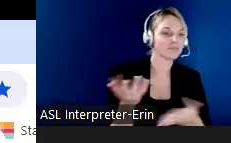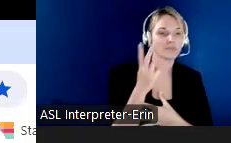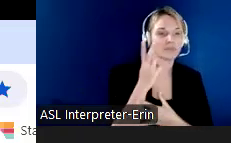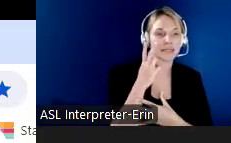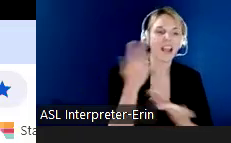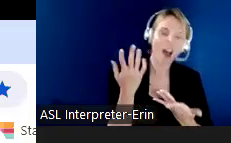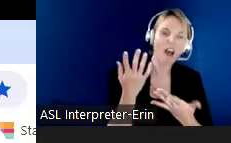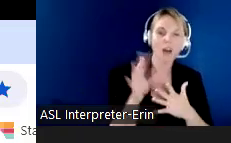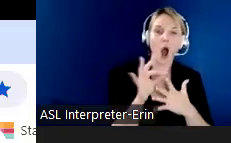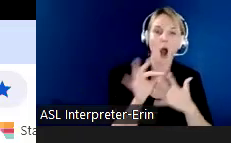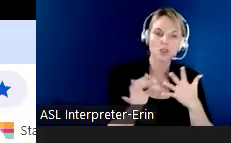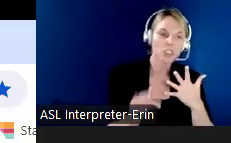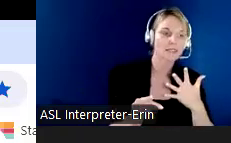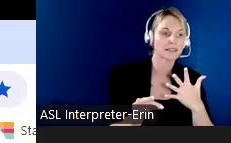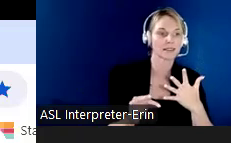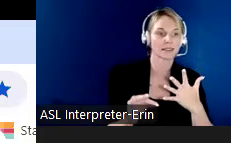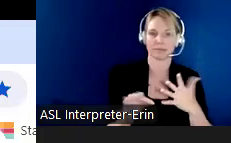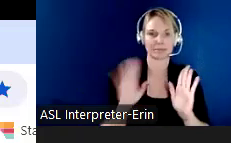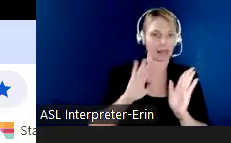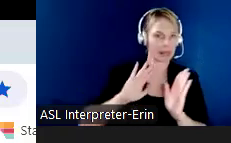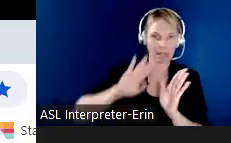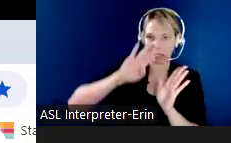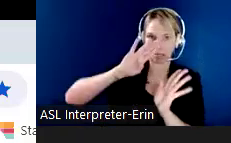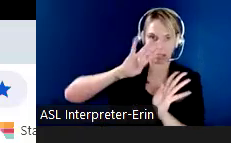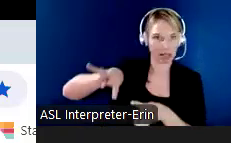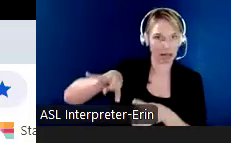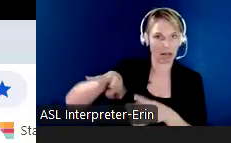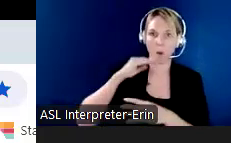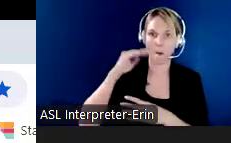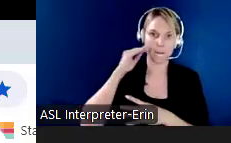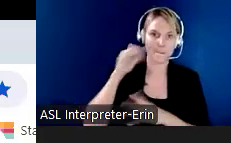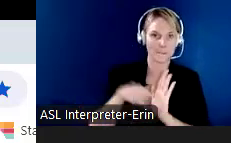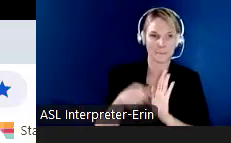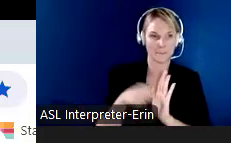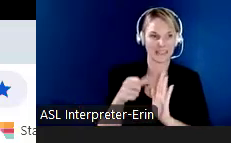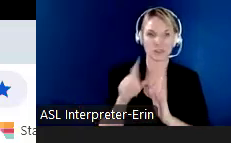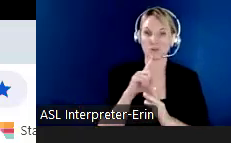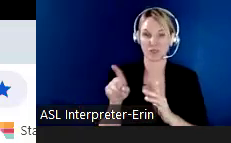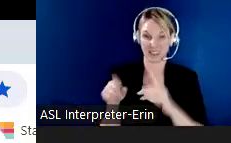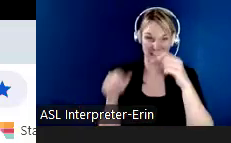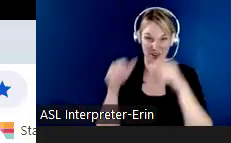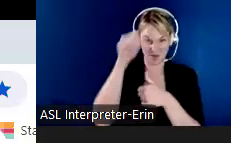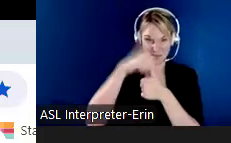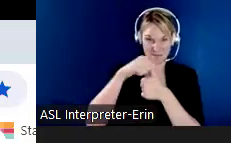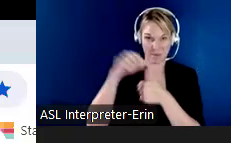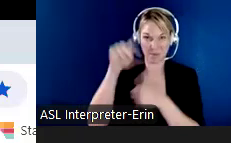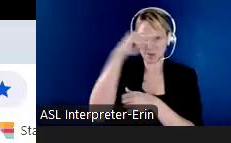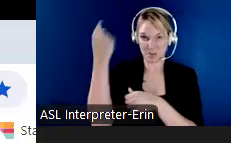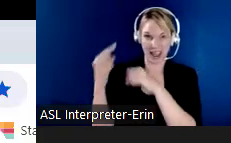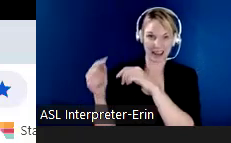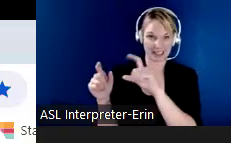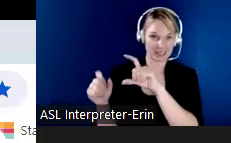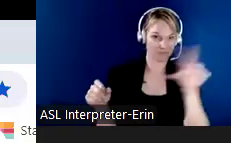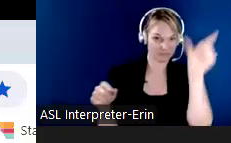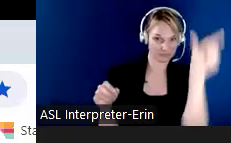options here. You don't need to worry about really anything on the homepage. All you need to do is go over to this left side menu, go over